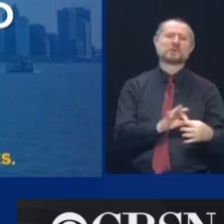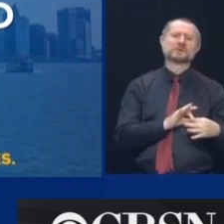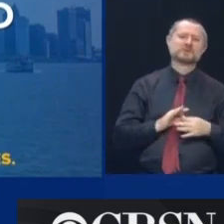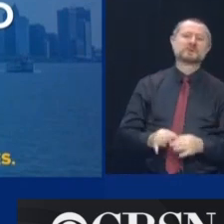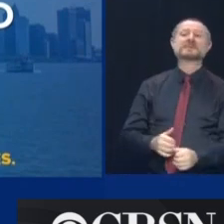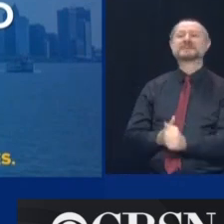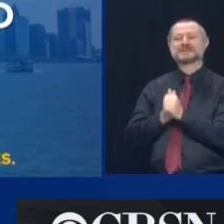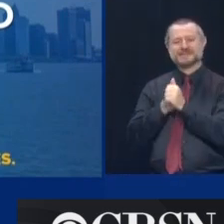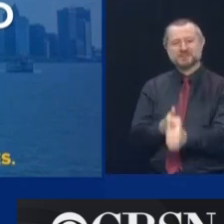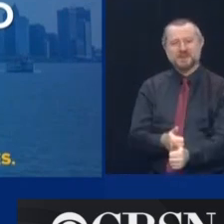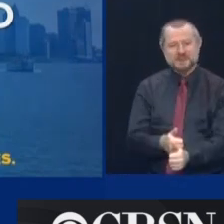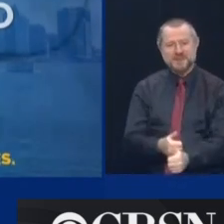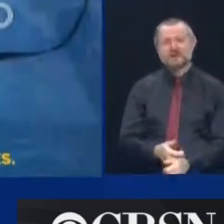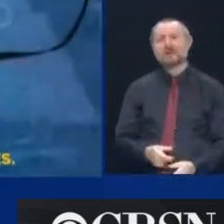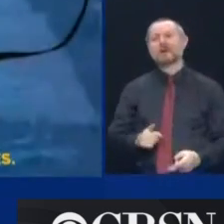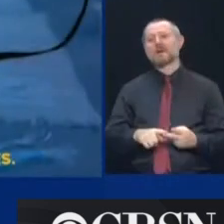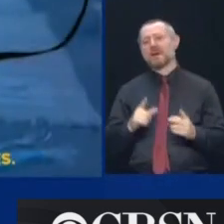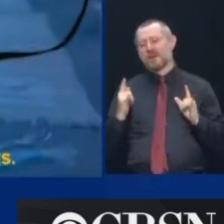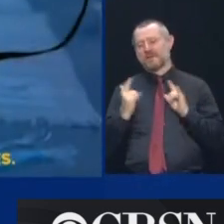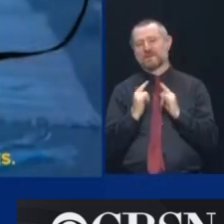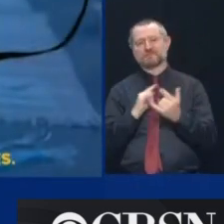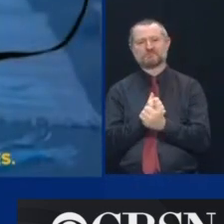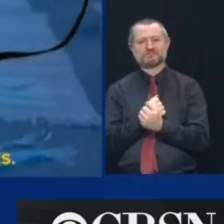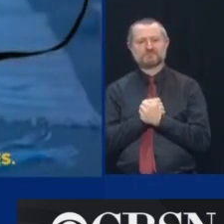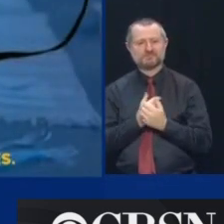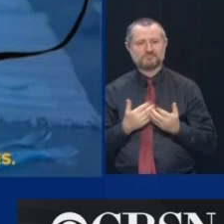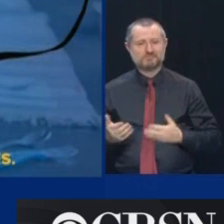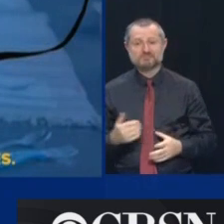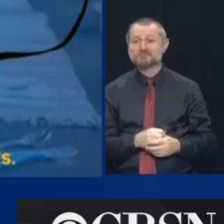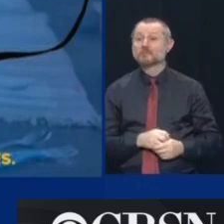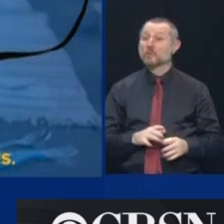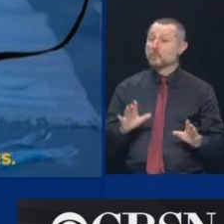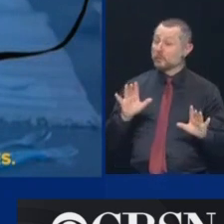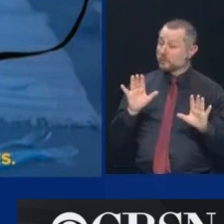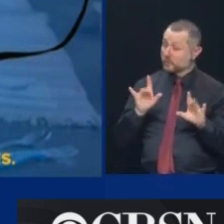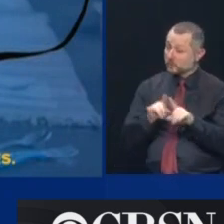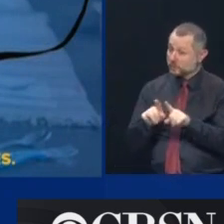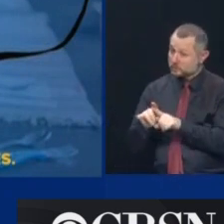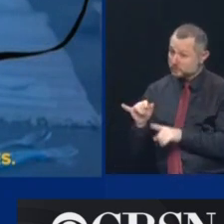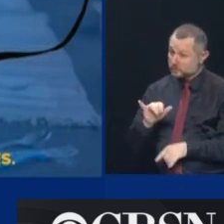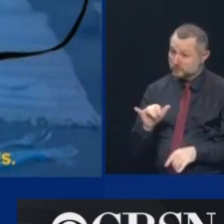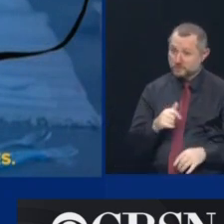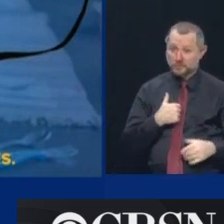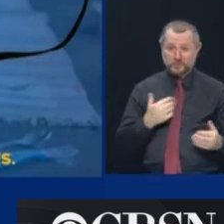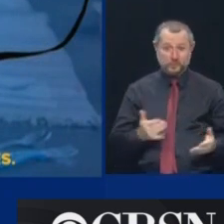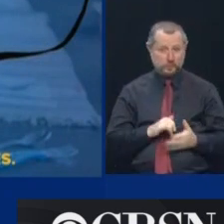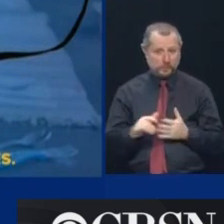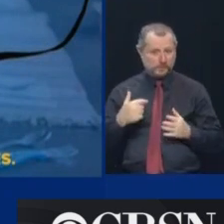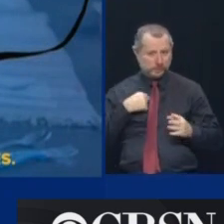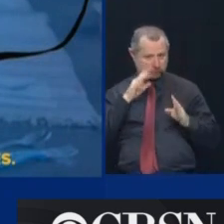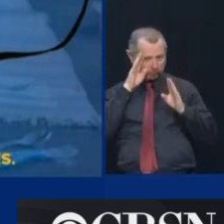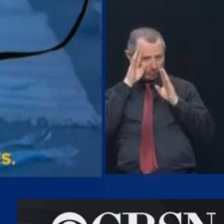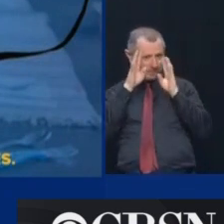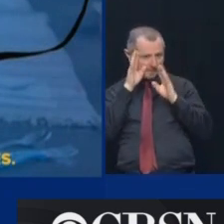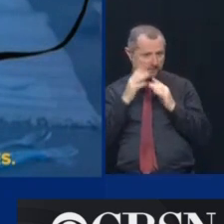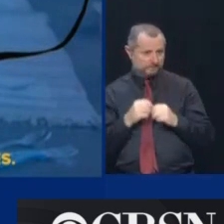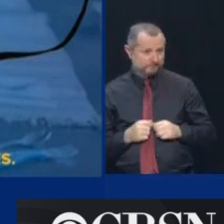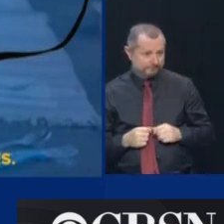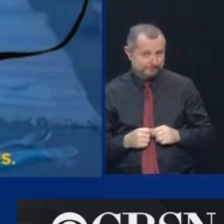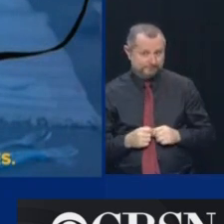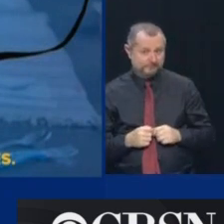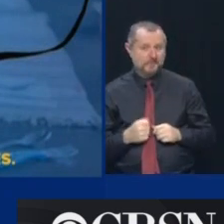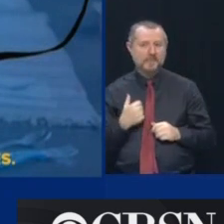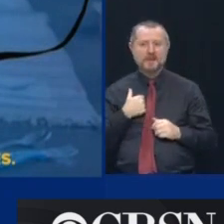disciplined and to be loving. And to remind people, because we're creative in New York, and we have